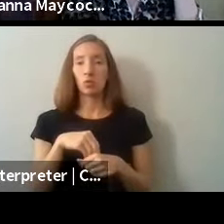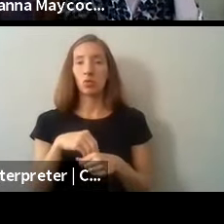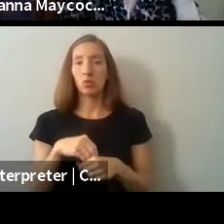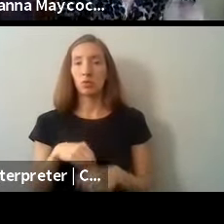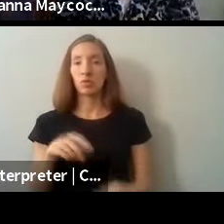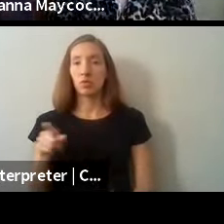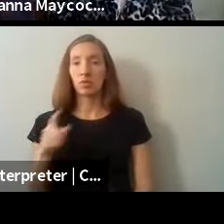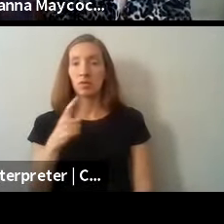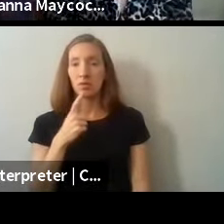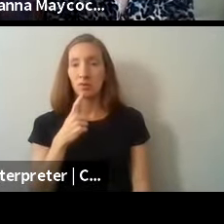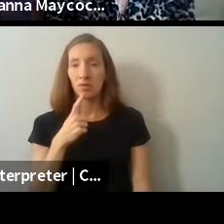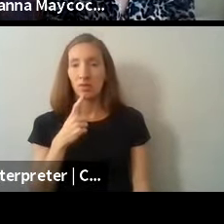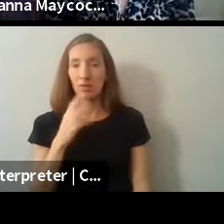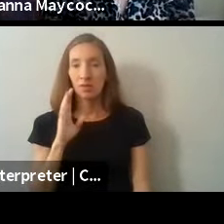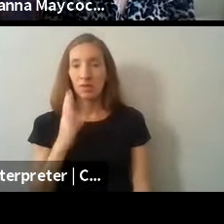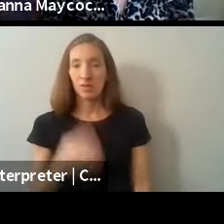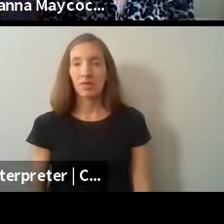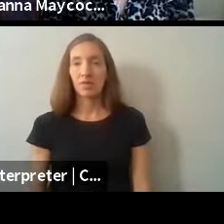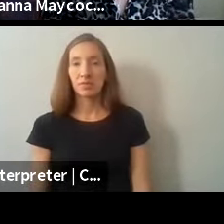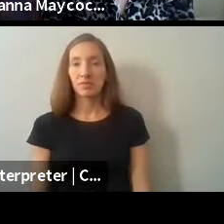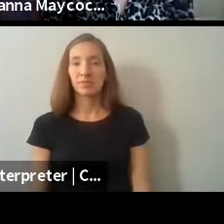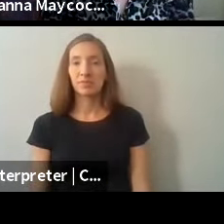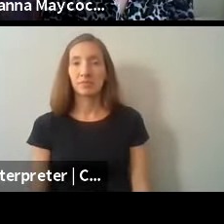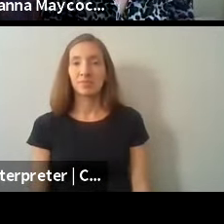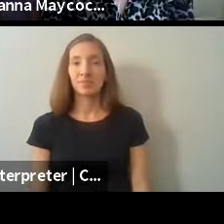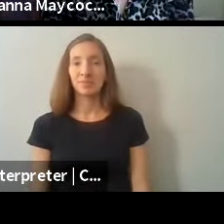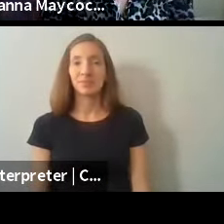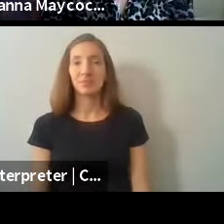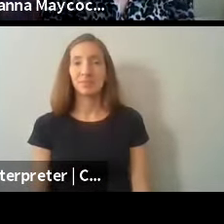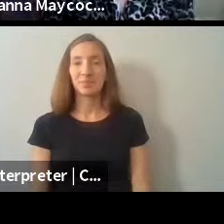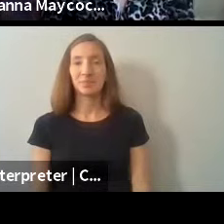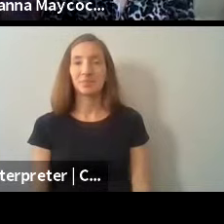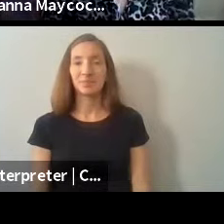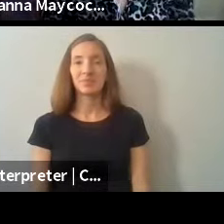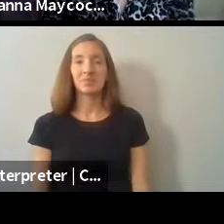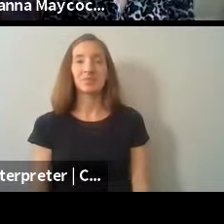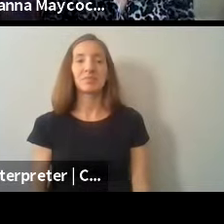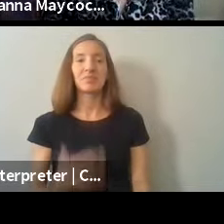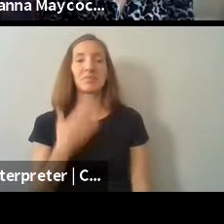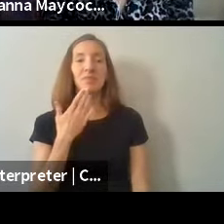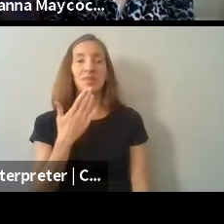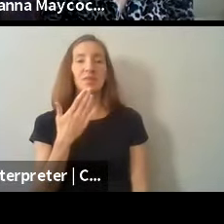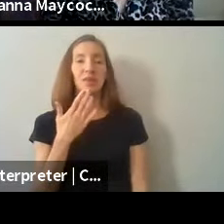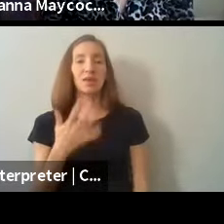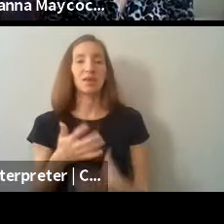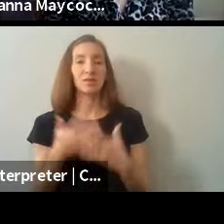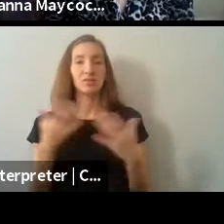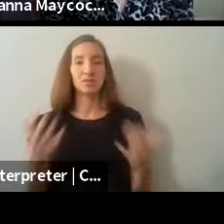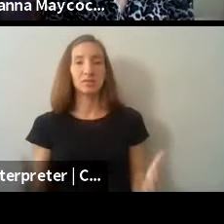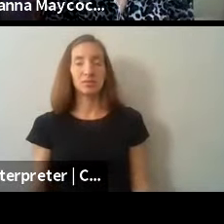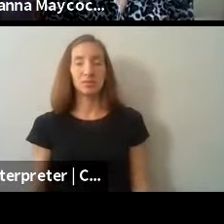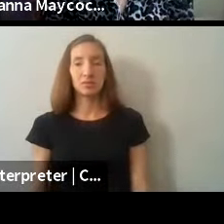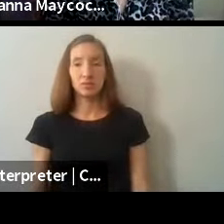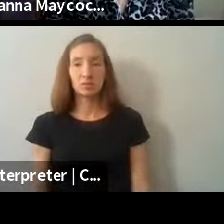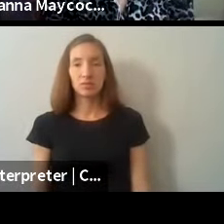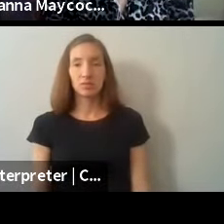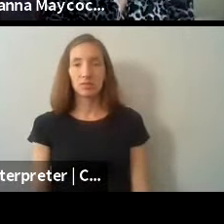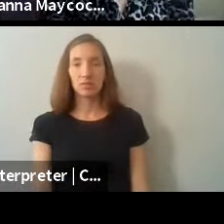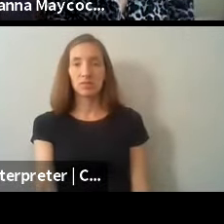justice. Thank you very much, Sarah. Thank you very much. Mais non, j'ai pas eu de